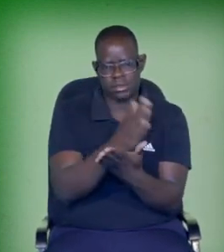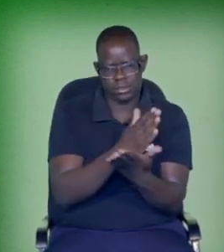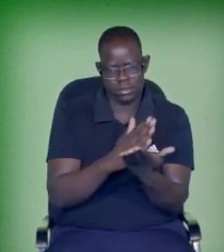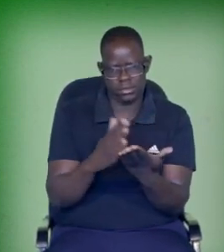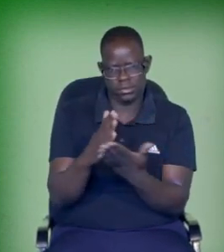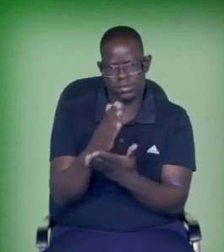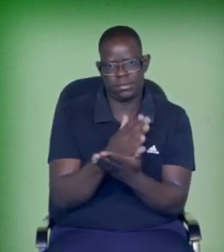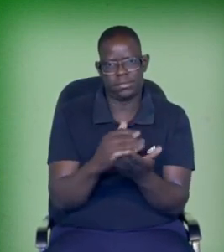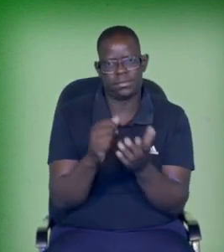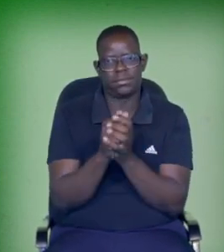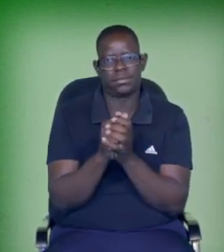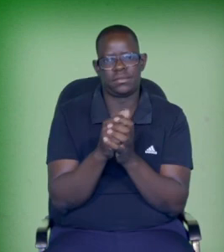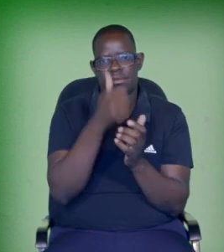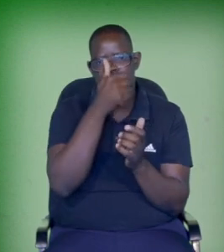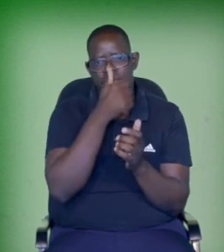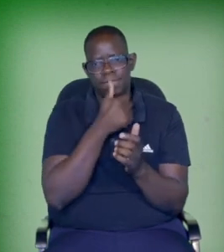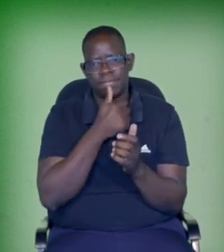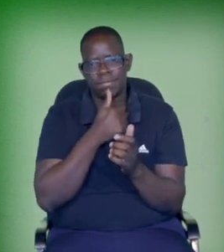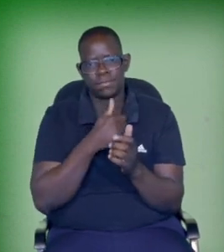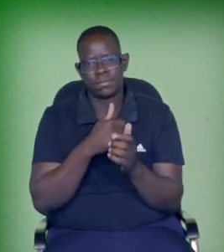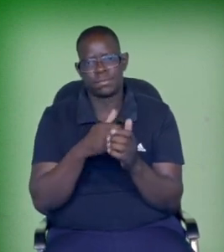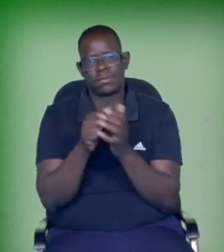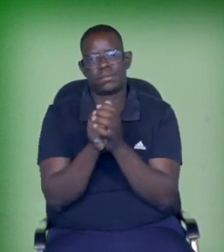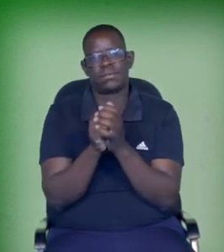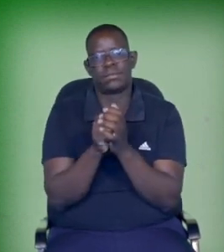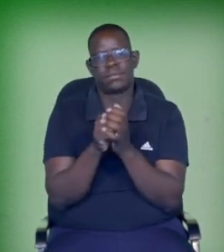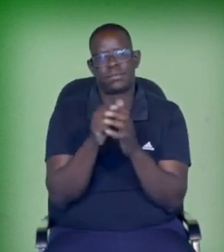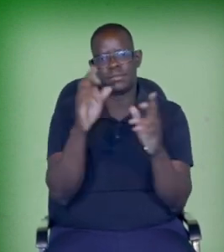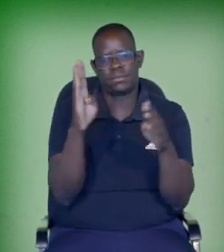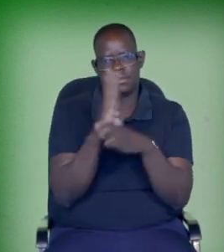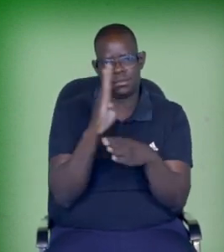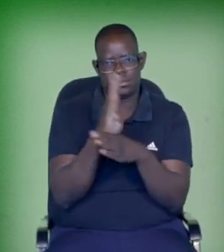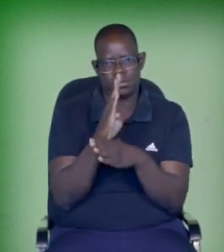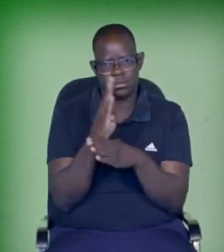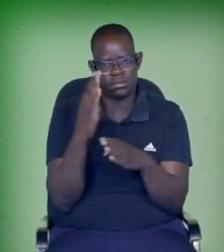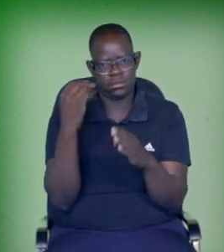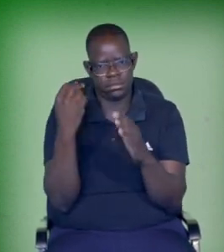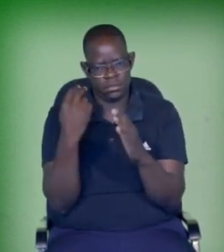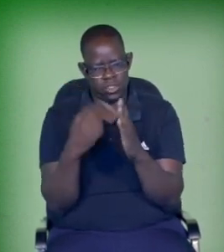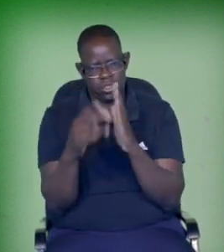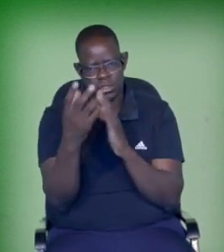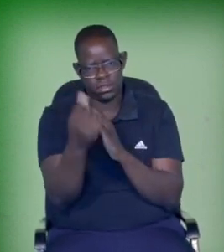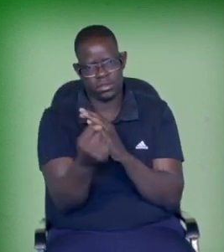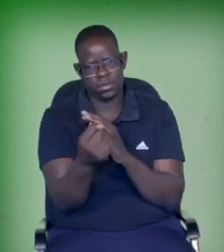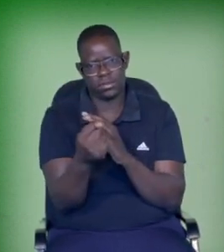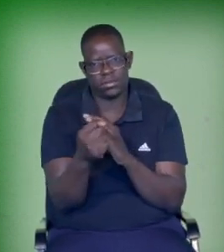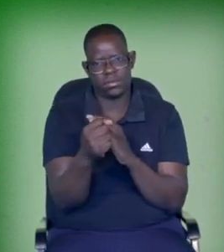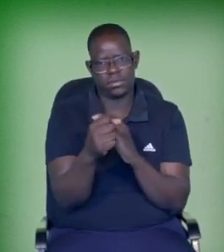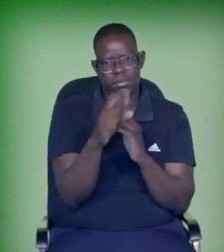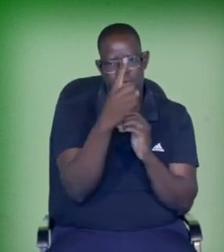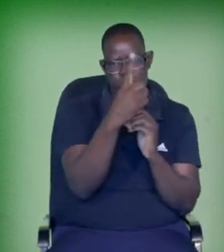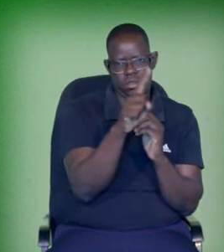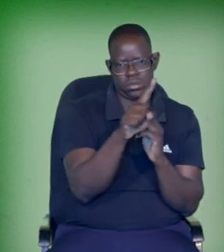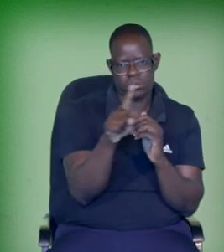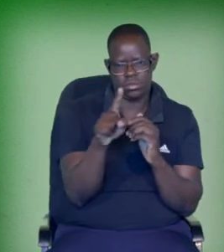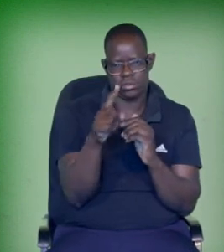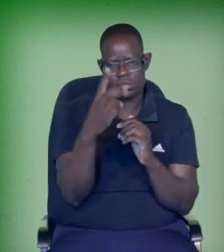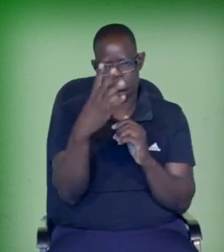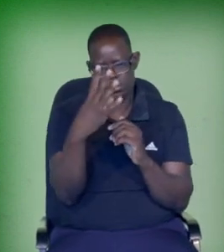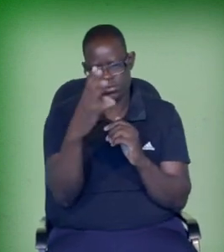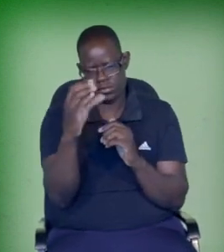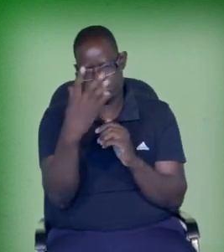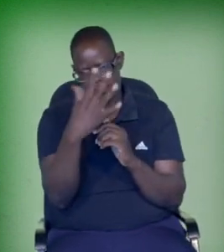shareholders. The private limited company is a business with a legal personality owned by between 1 and